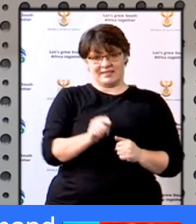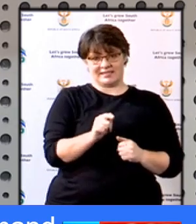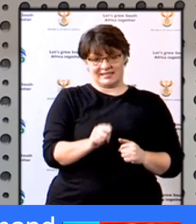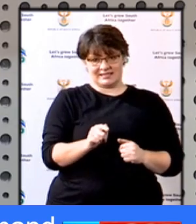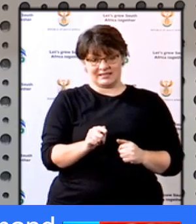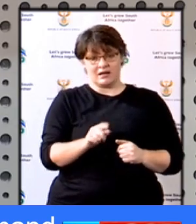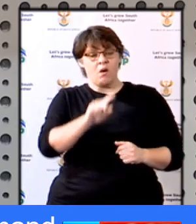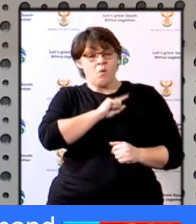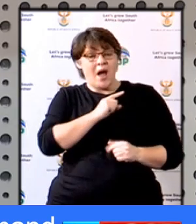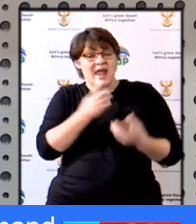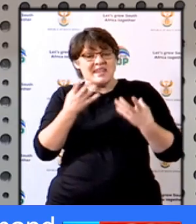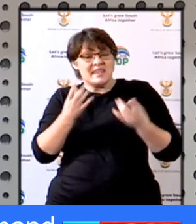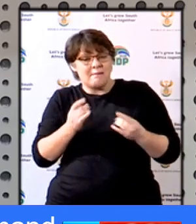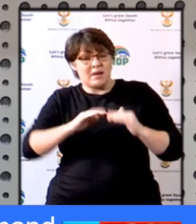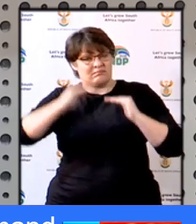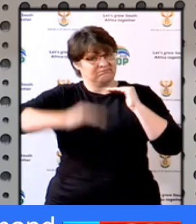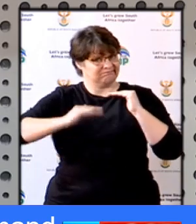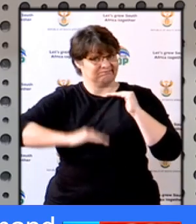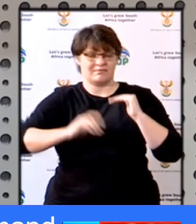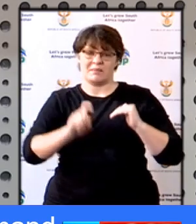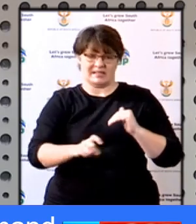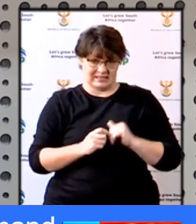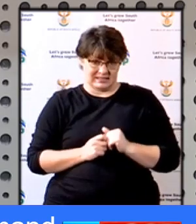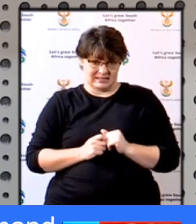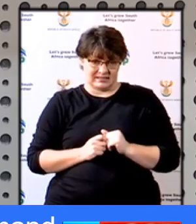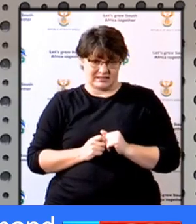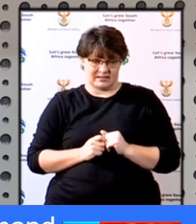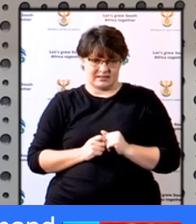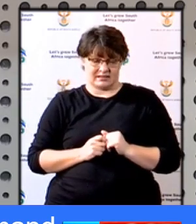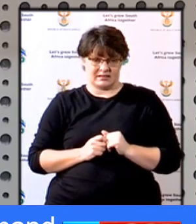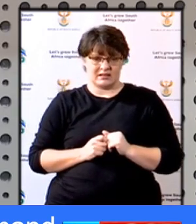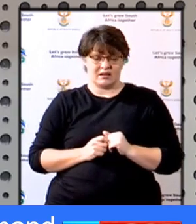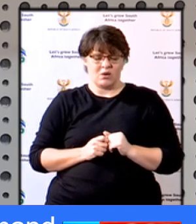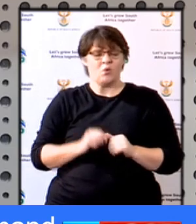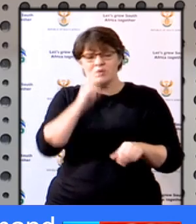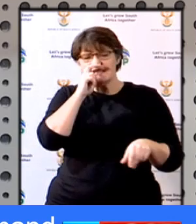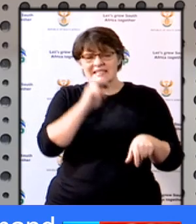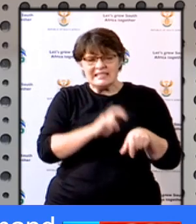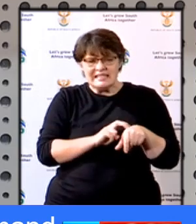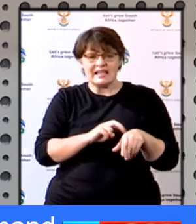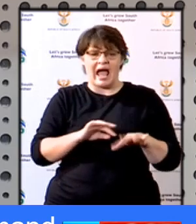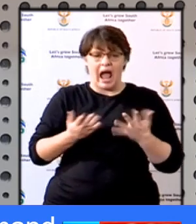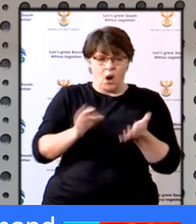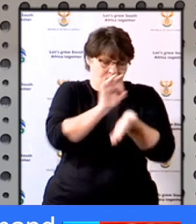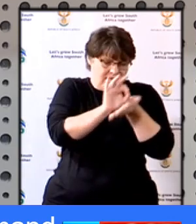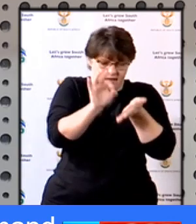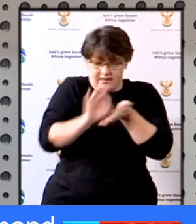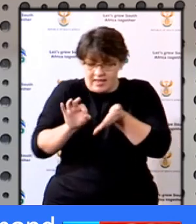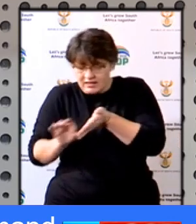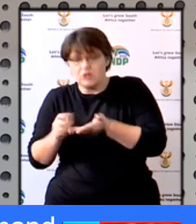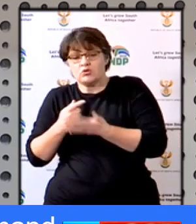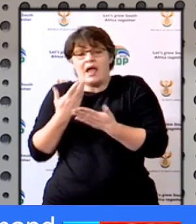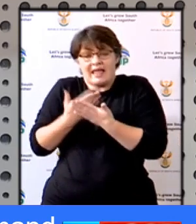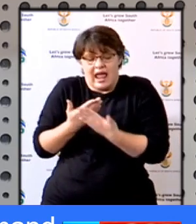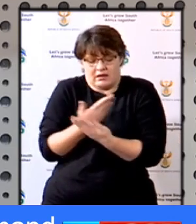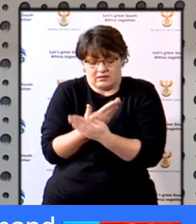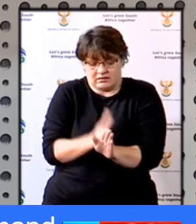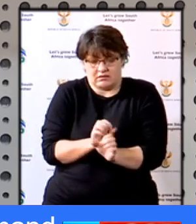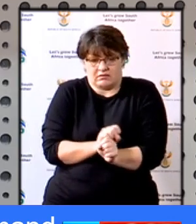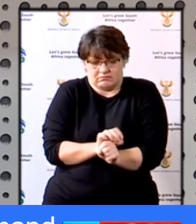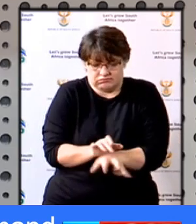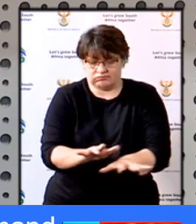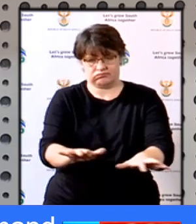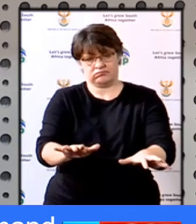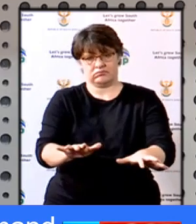the numbers as low as possible, try to use every reasonable means to avoid the spread and the